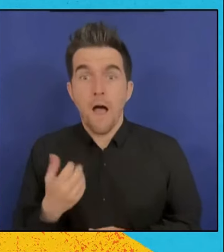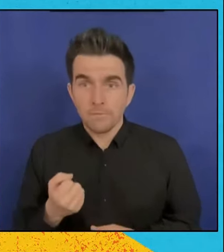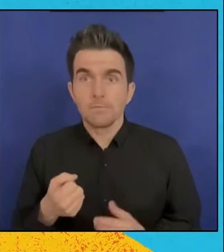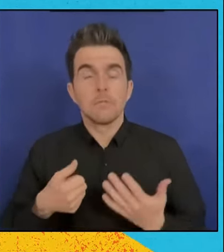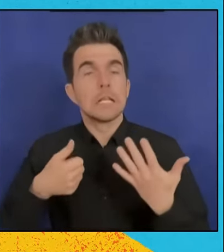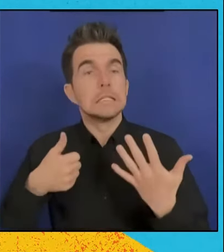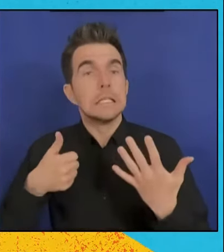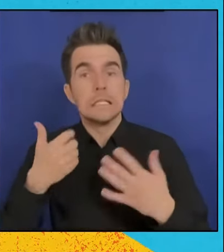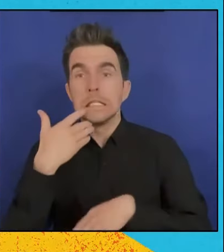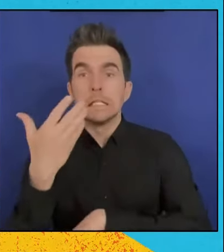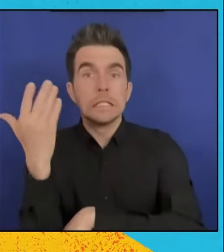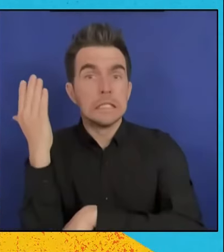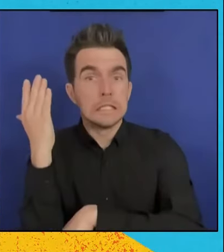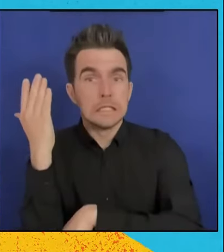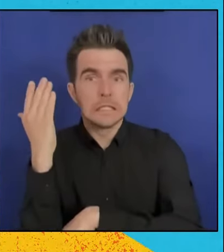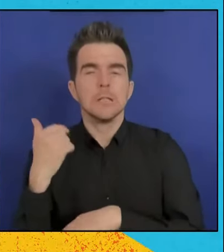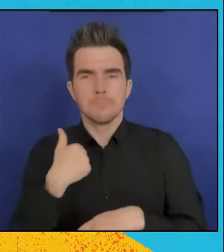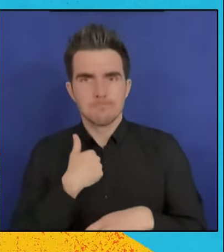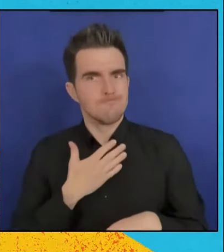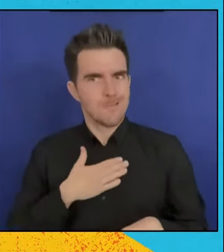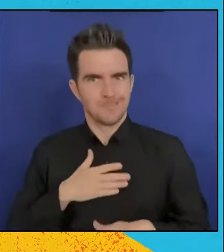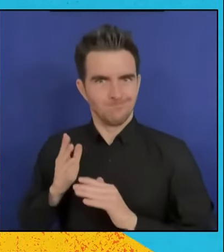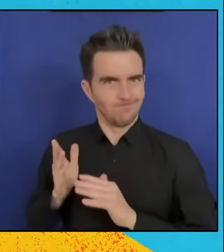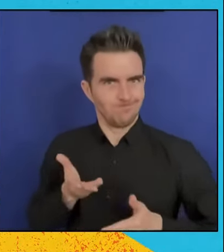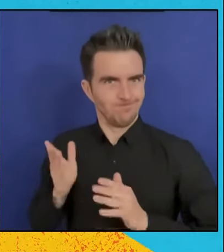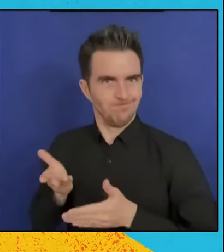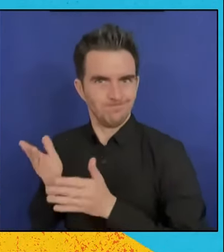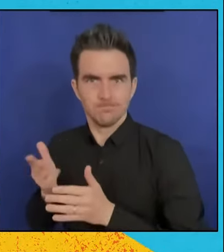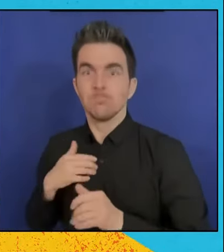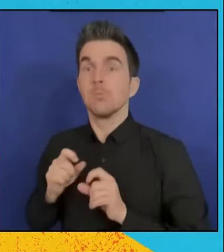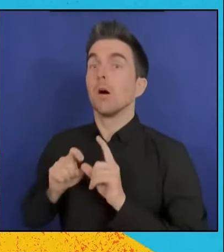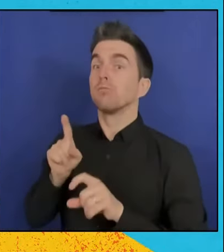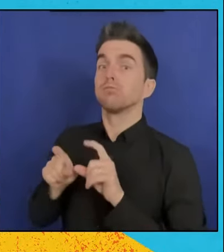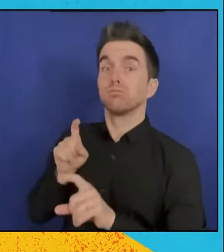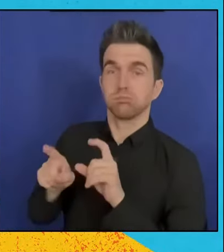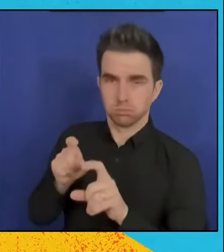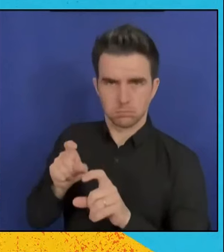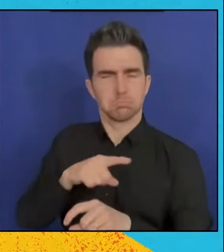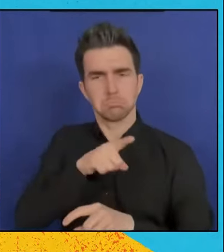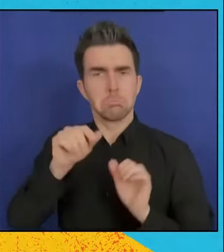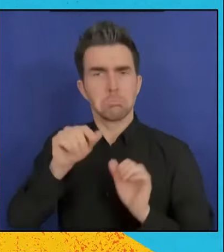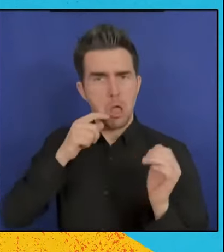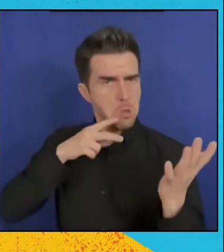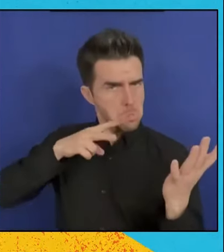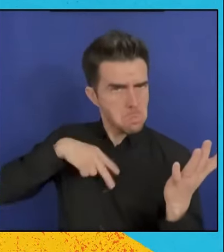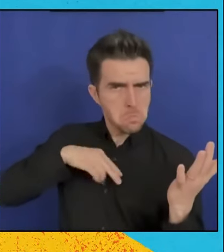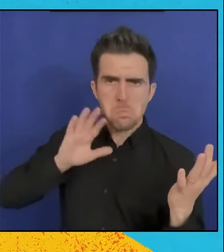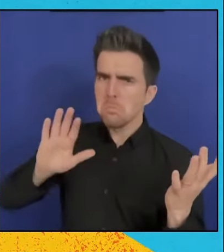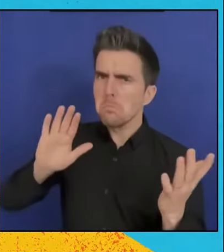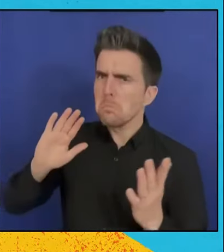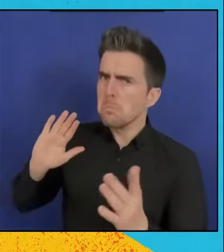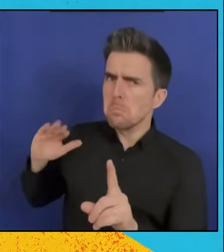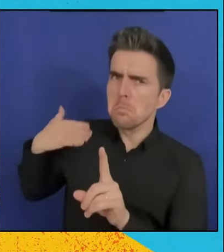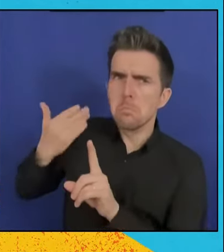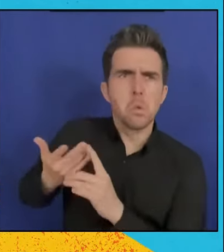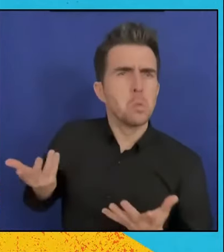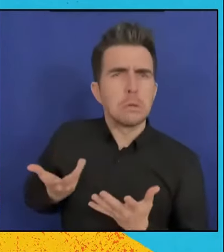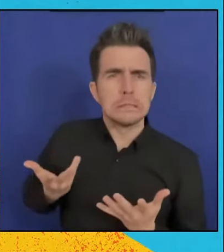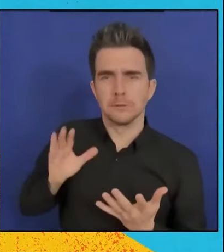because my introductions will be quite concise in order to maximize our time together. And they're to my right. I'm going to start